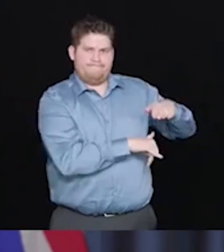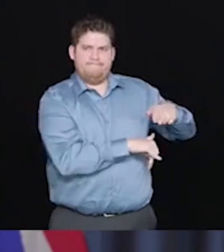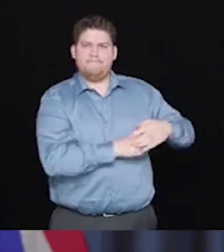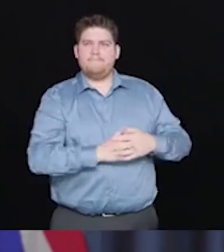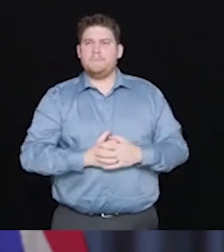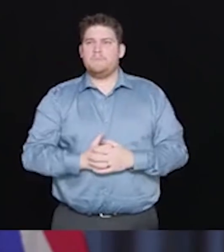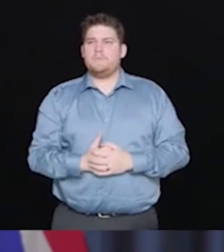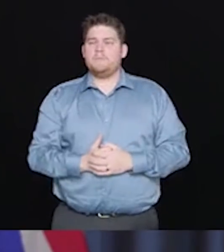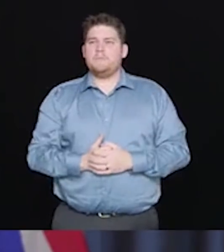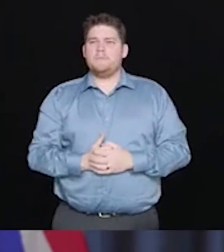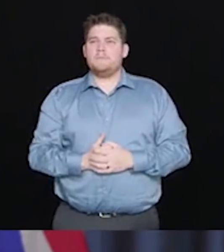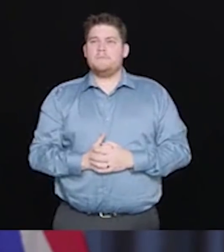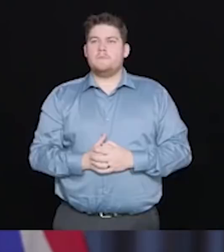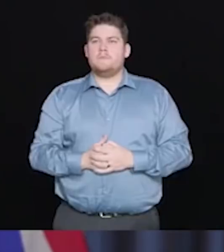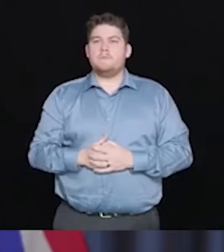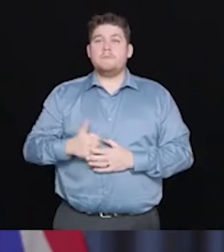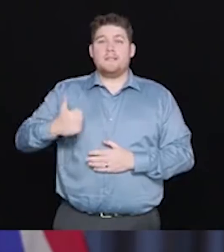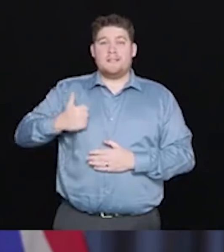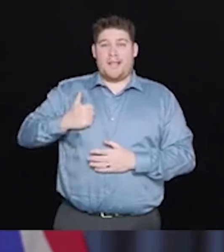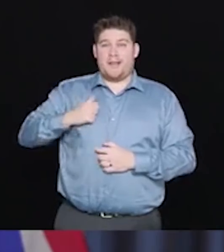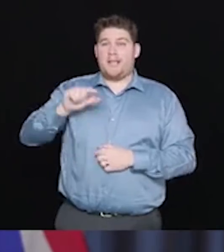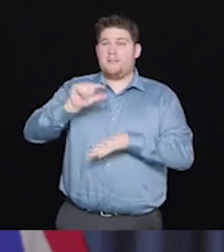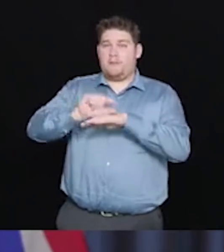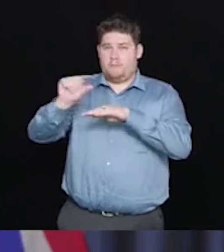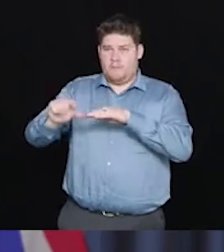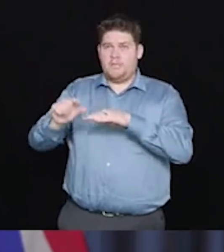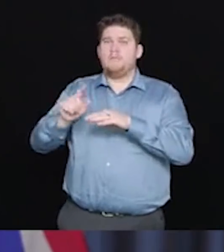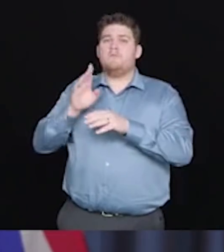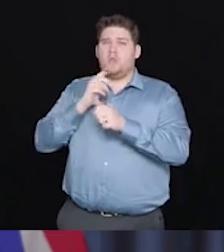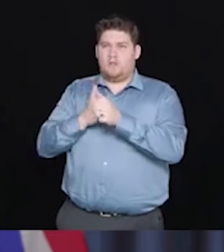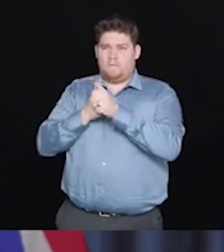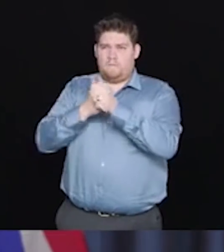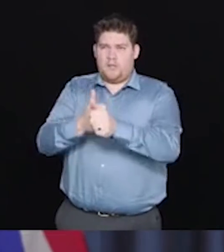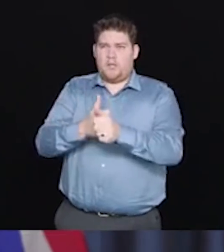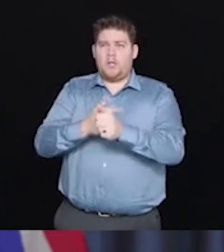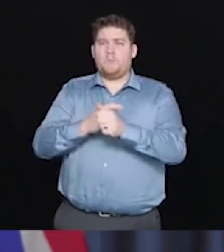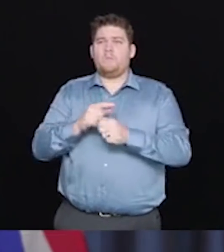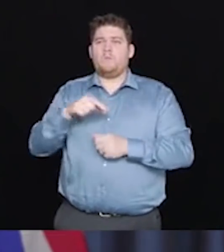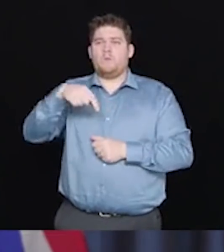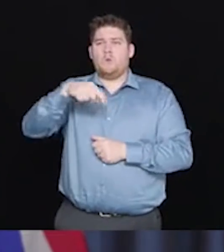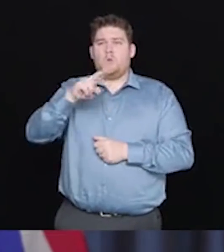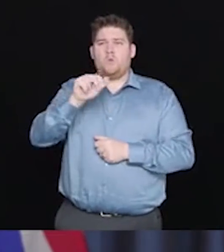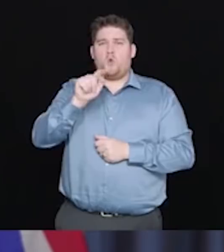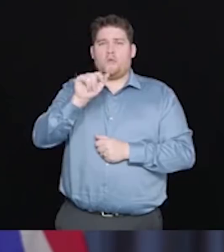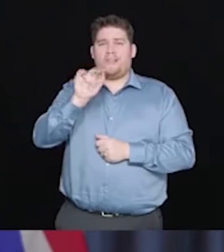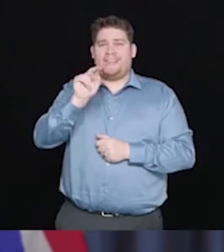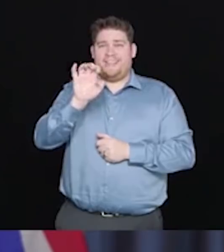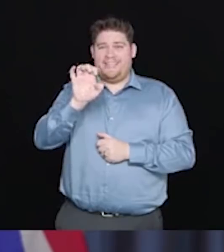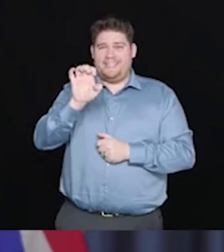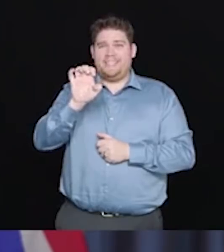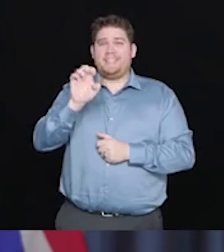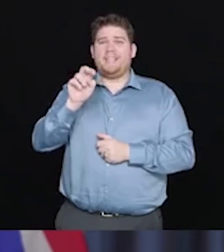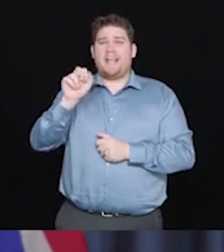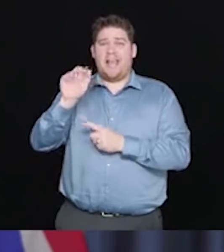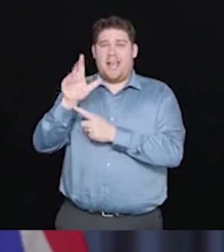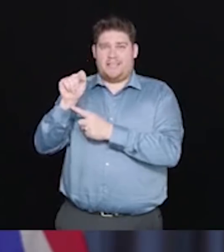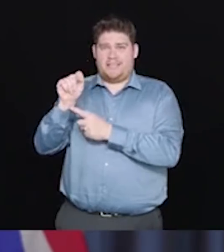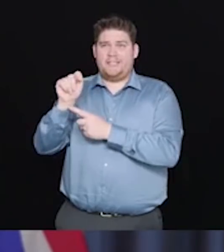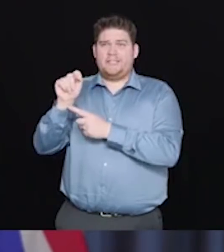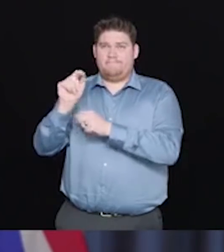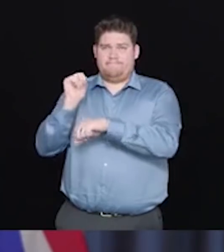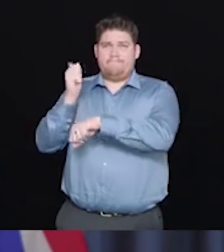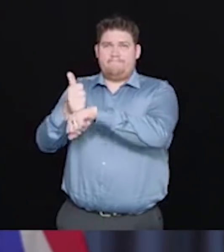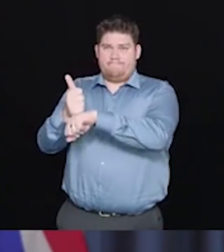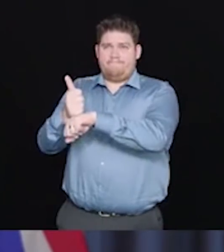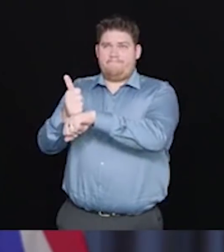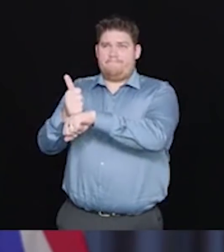a 14-day quarantine for all travelers entering Canada. So that became effective as of last night, and we